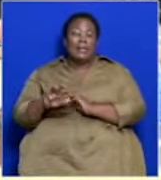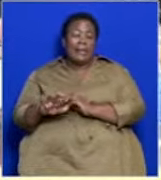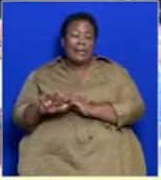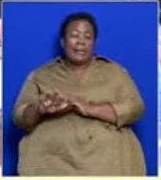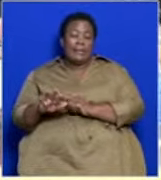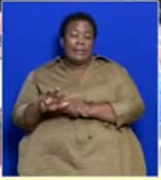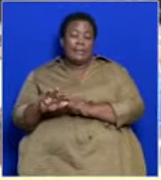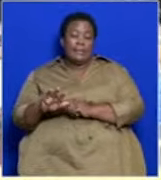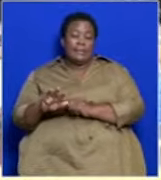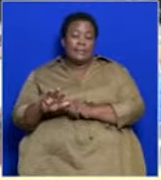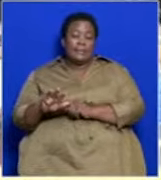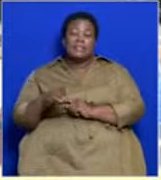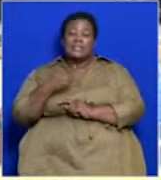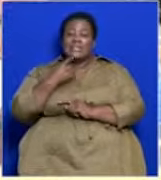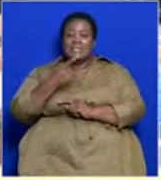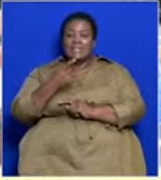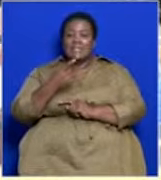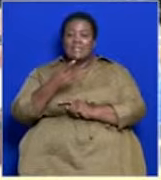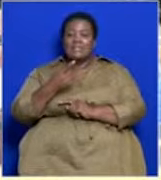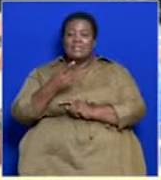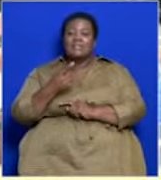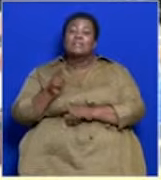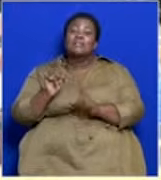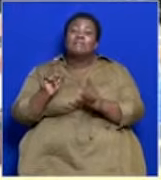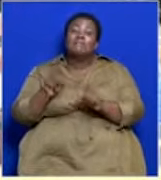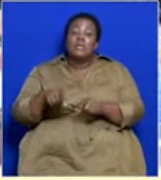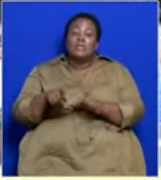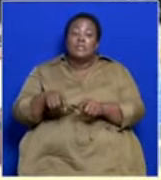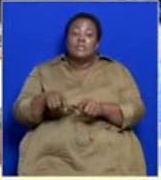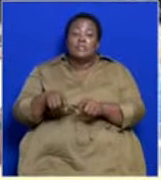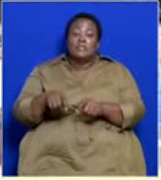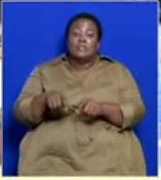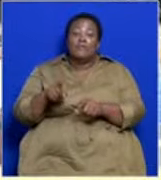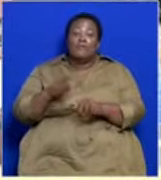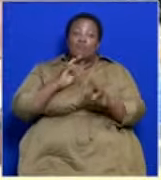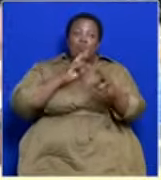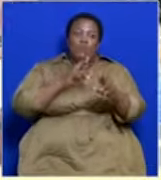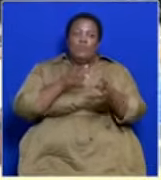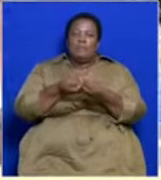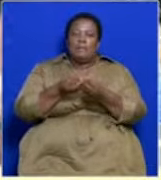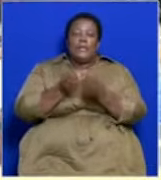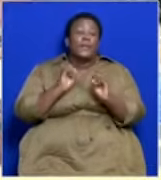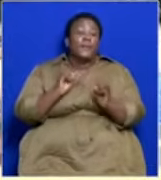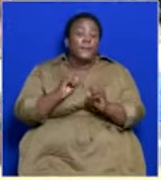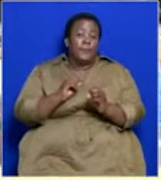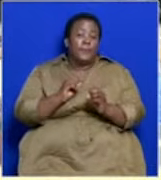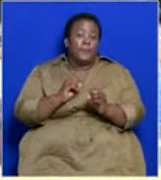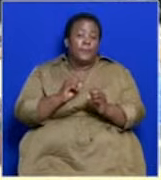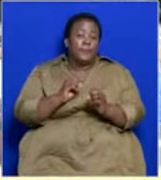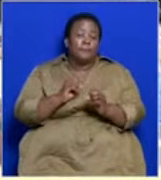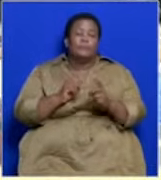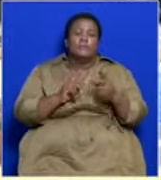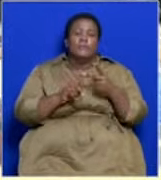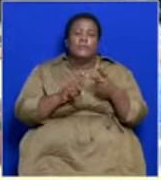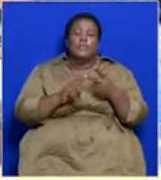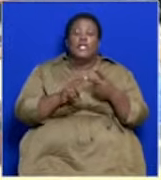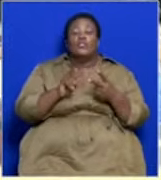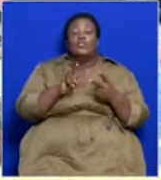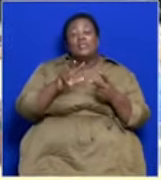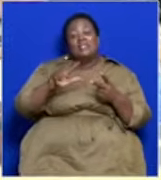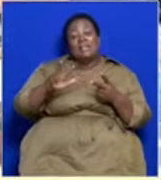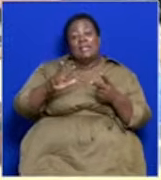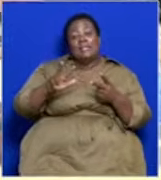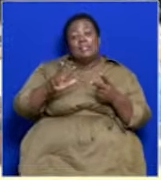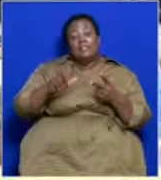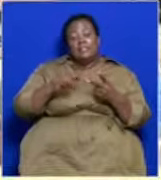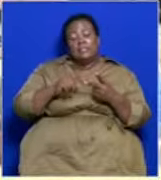obligation and it makes it an offense not to report something, right? Yeah. It's 28 that sets out the